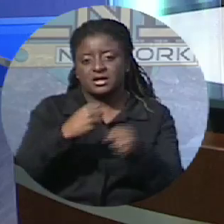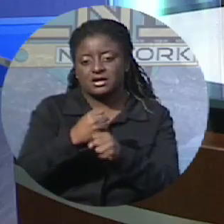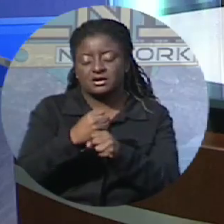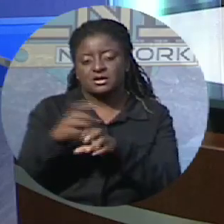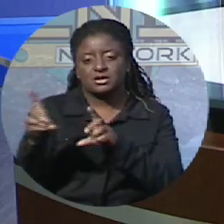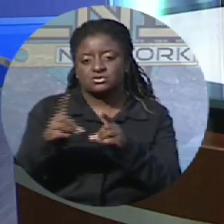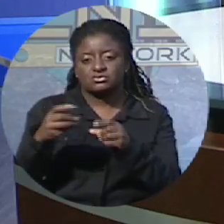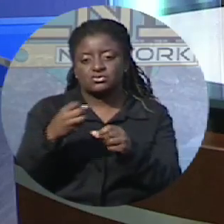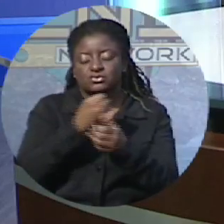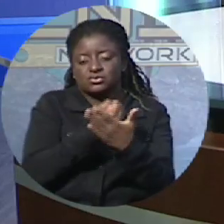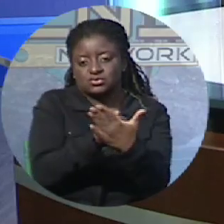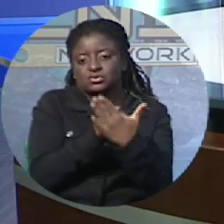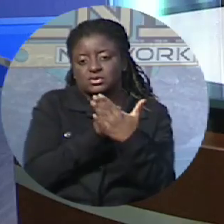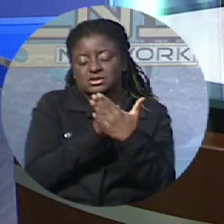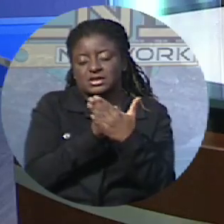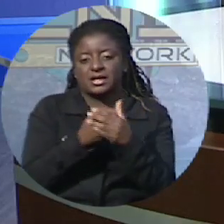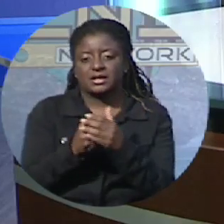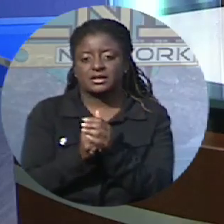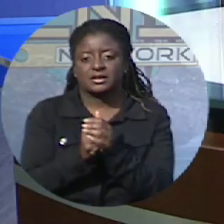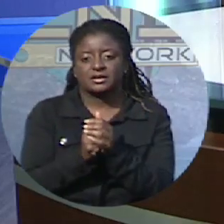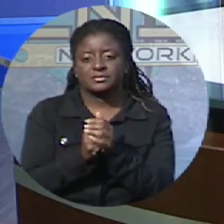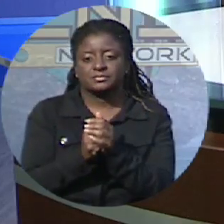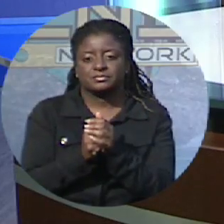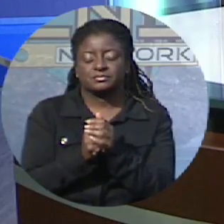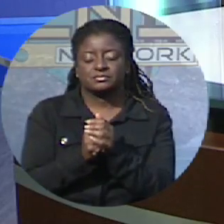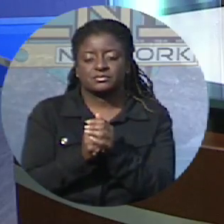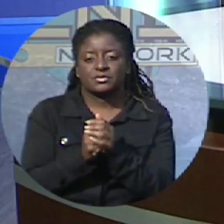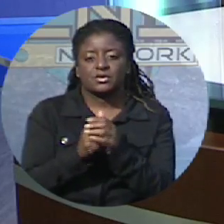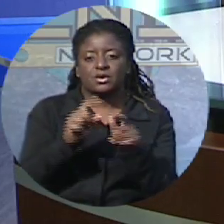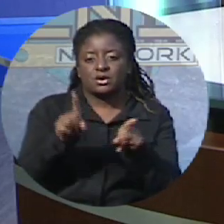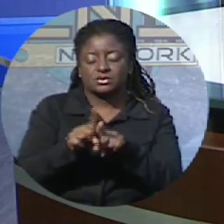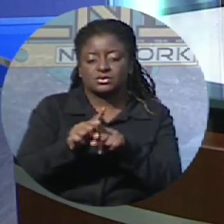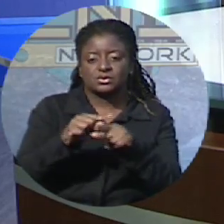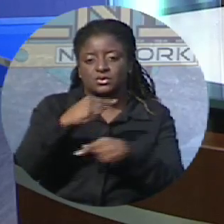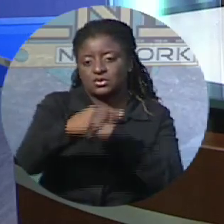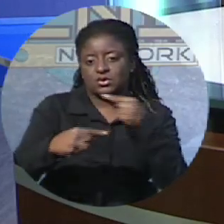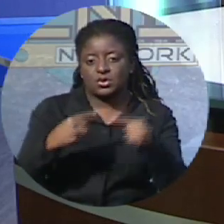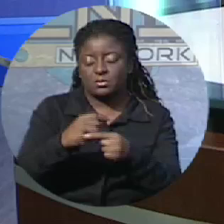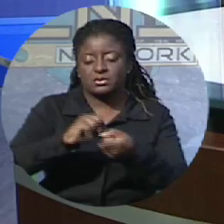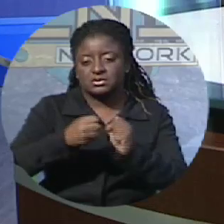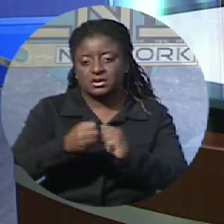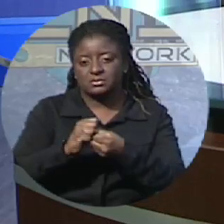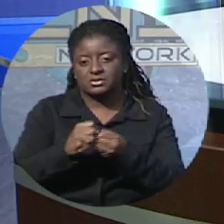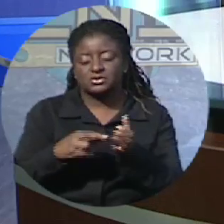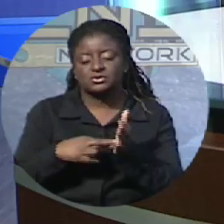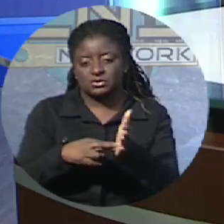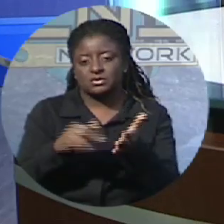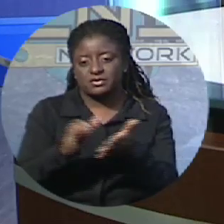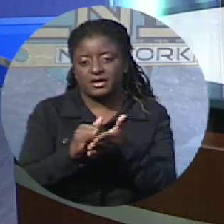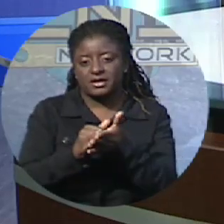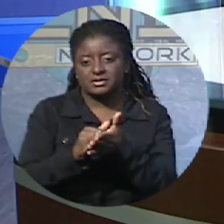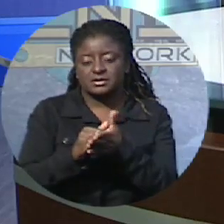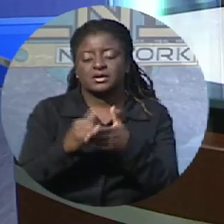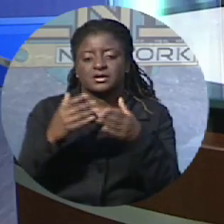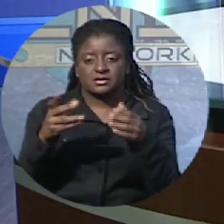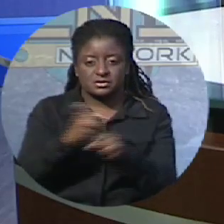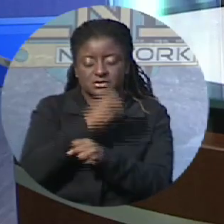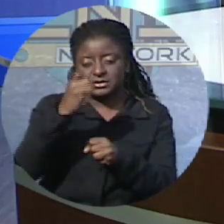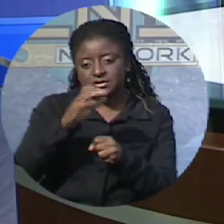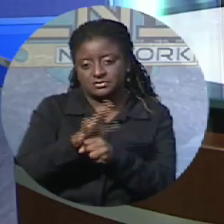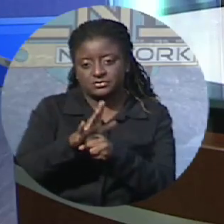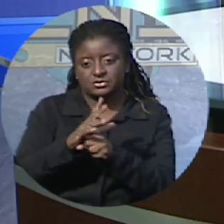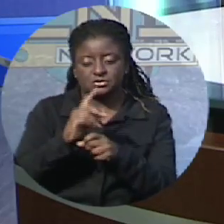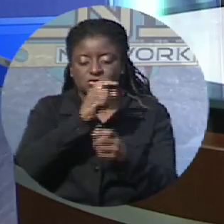more persons attempting suicide. She also noted global statistics which reflect that completed suicide is more prevalent among